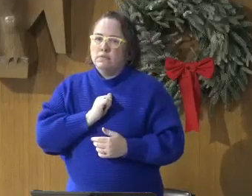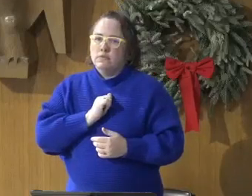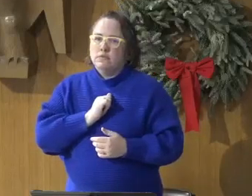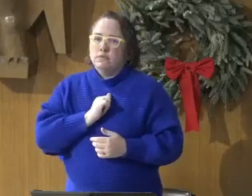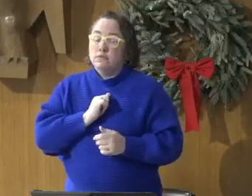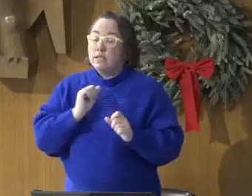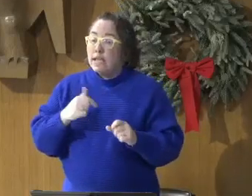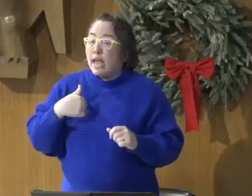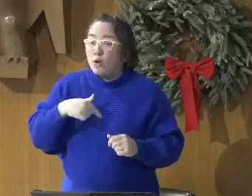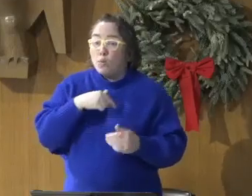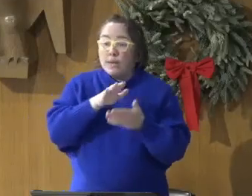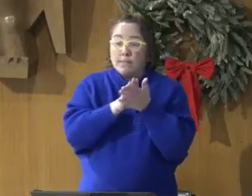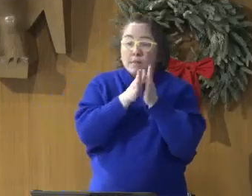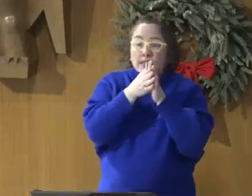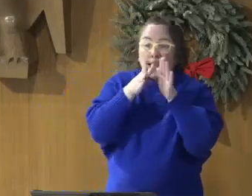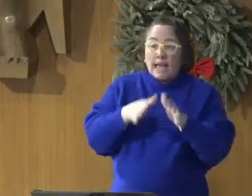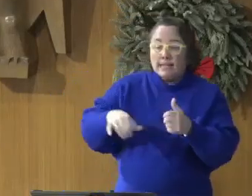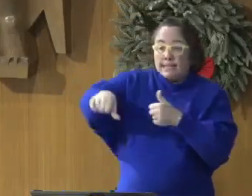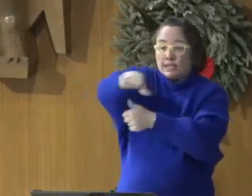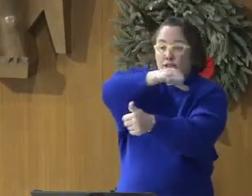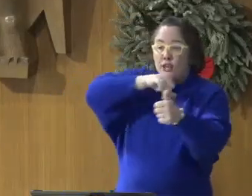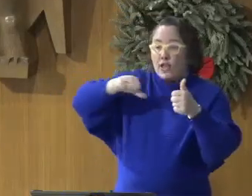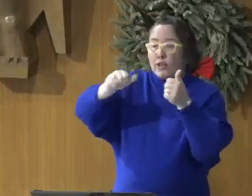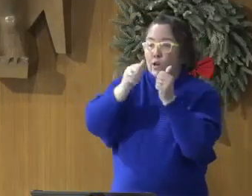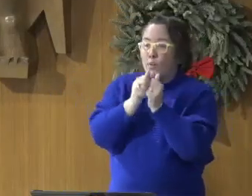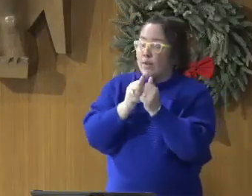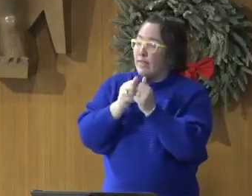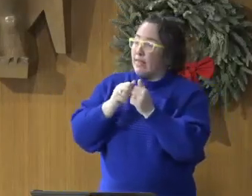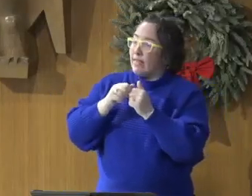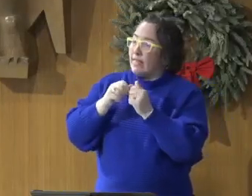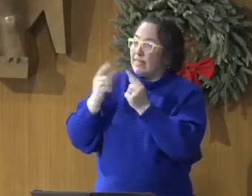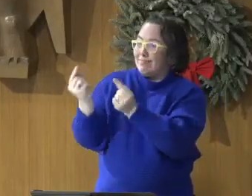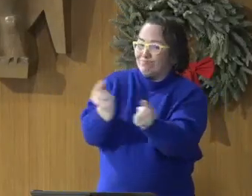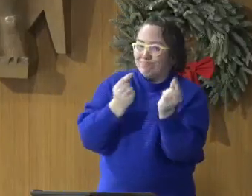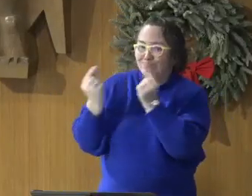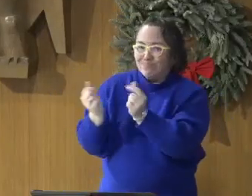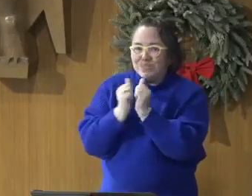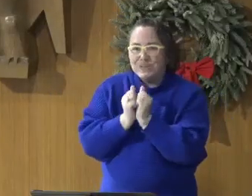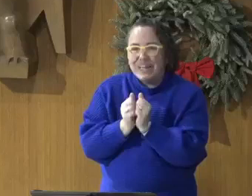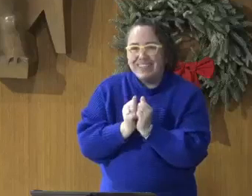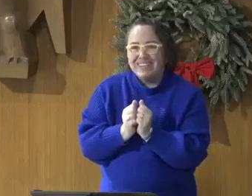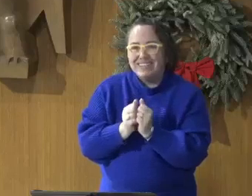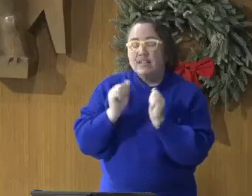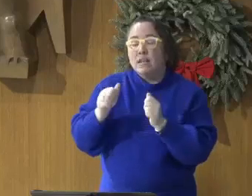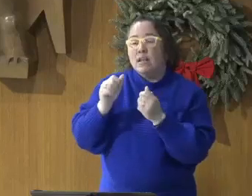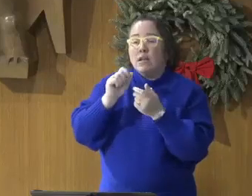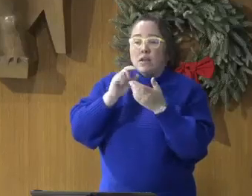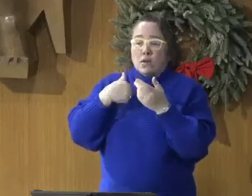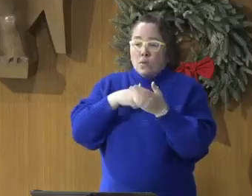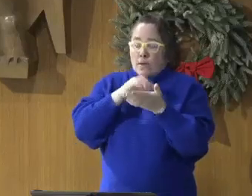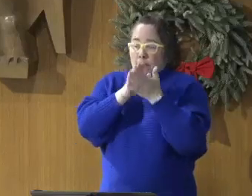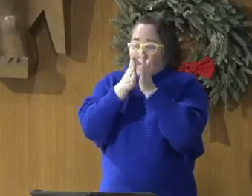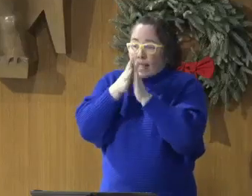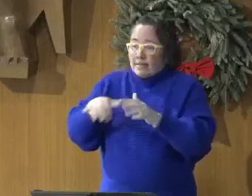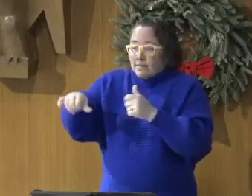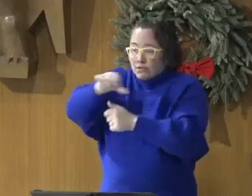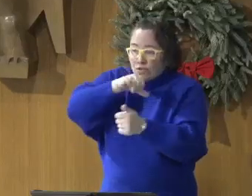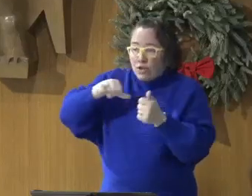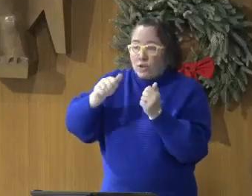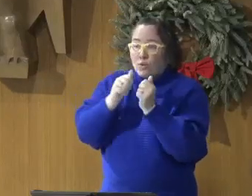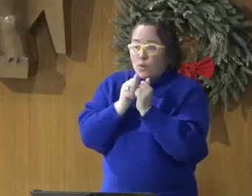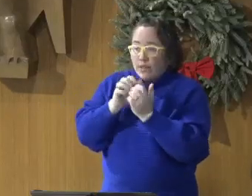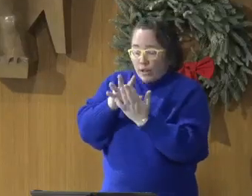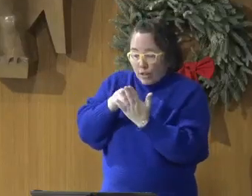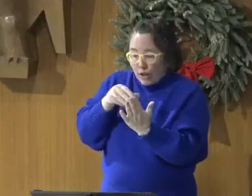we bless each other with the gift of running errands together? Can we bless each other with the simple act of